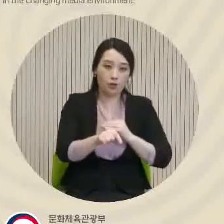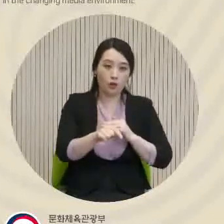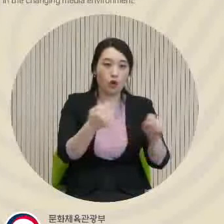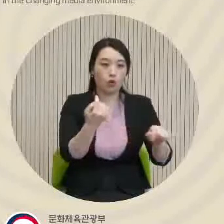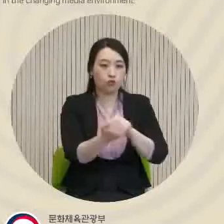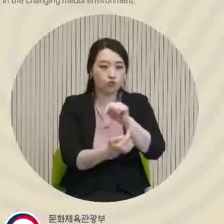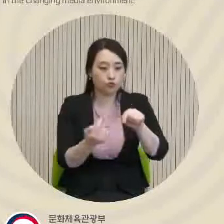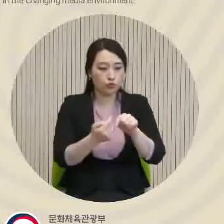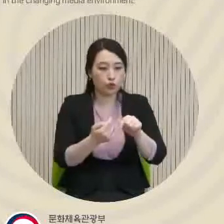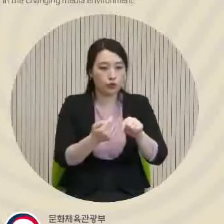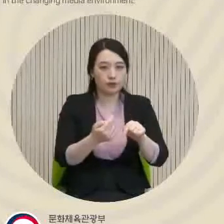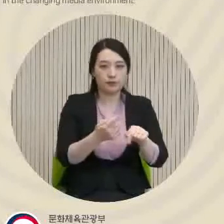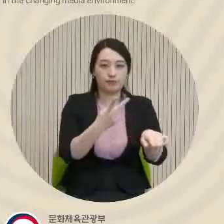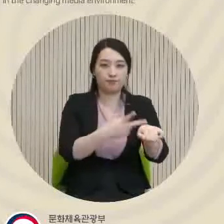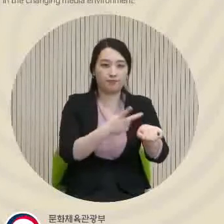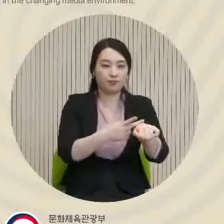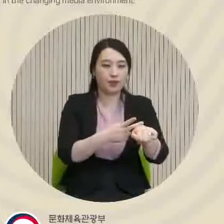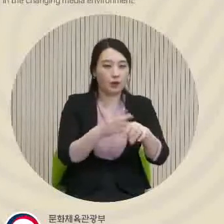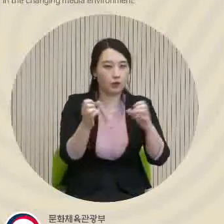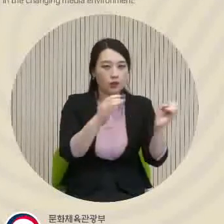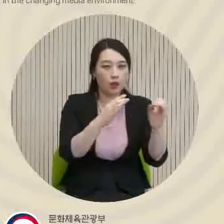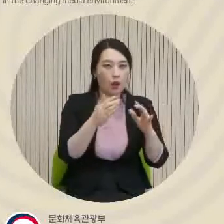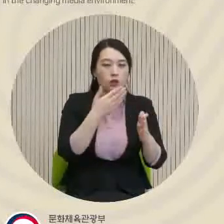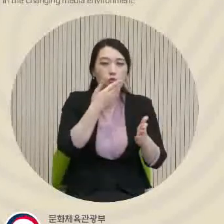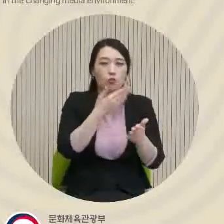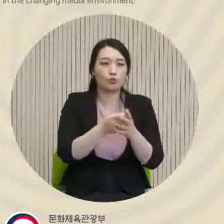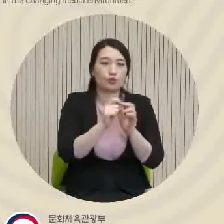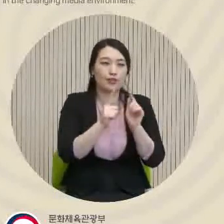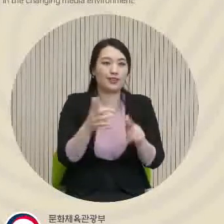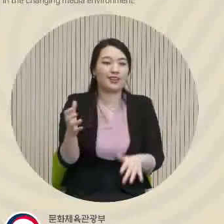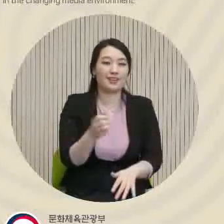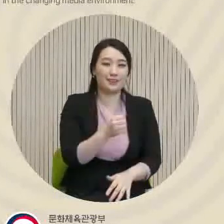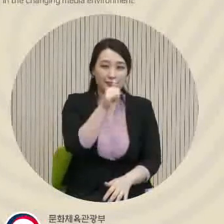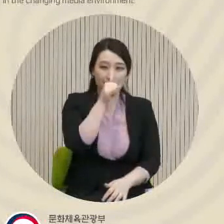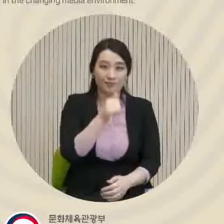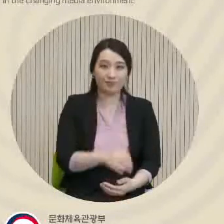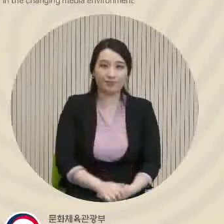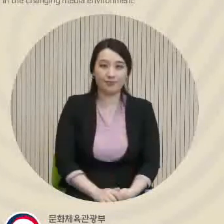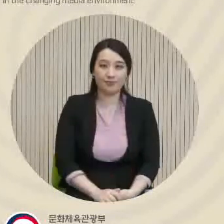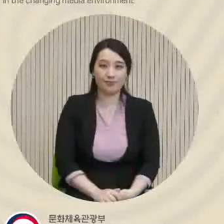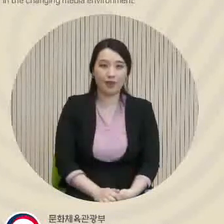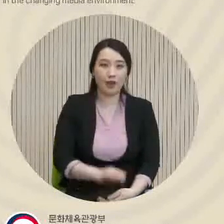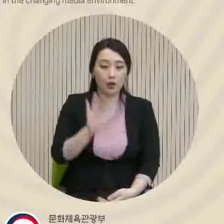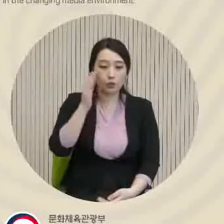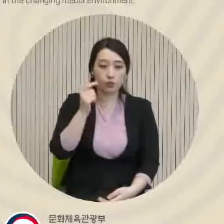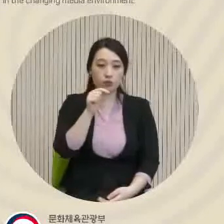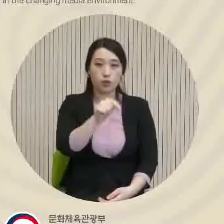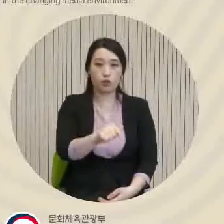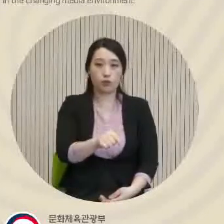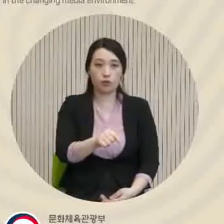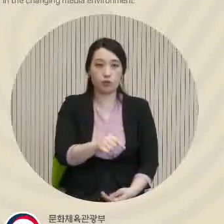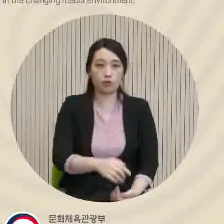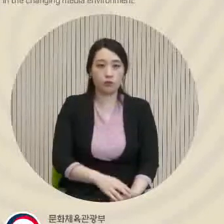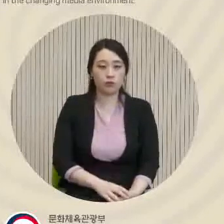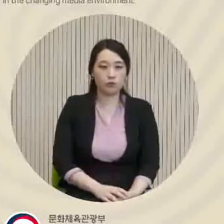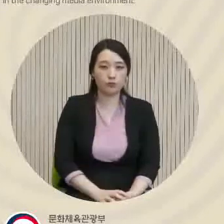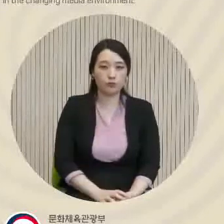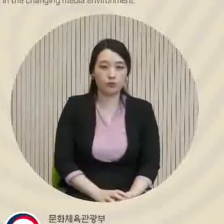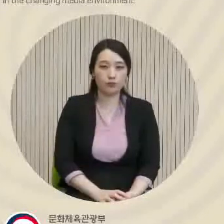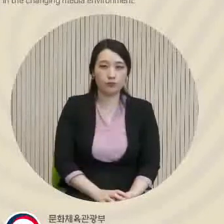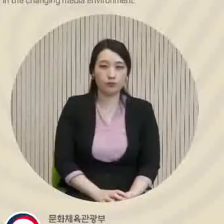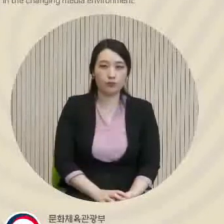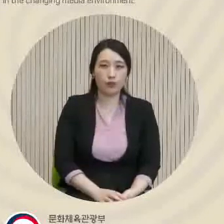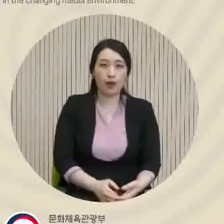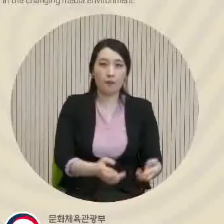the COVID-19. I visited this center and talked to the staff members. And recently, this place